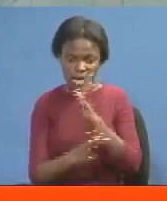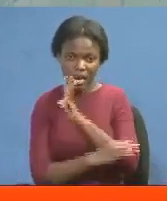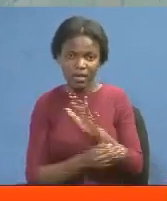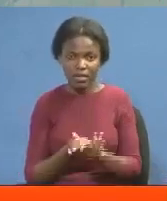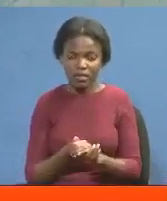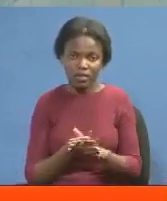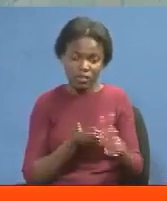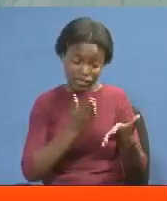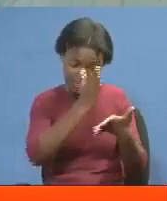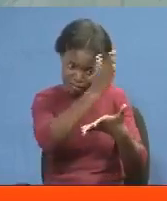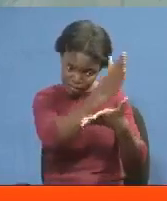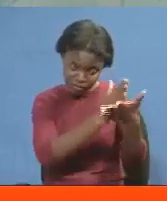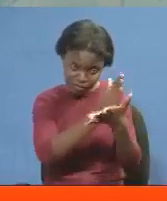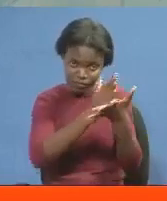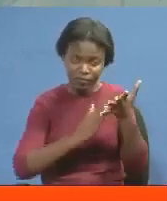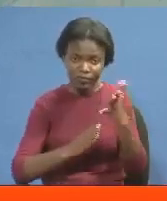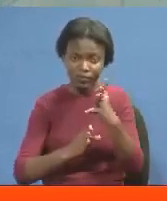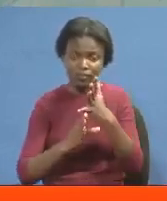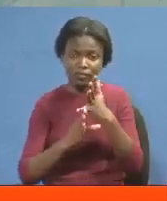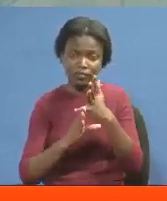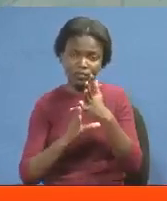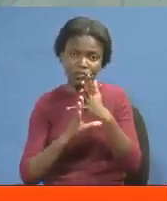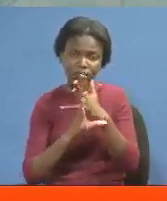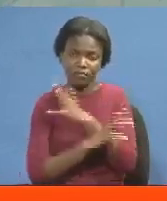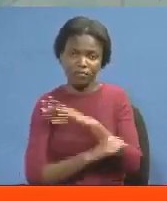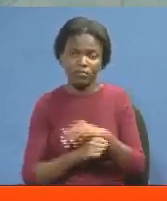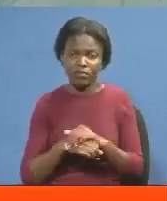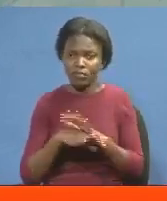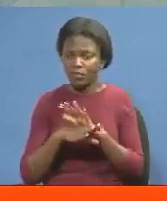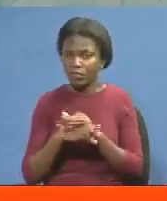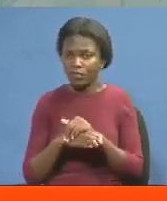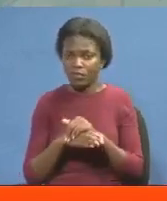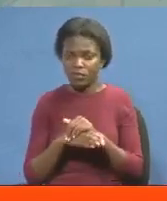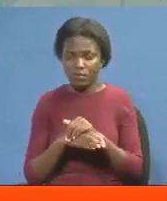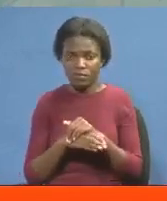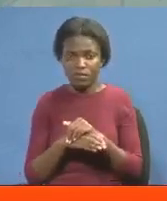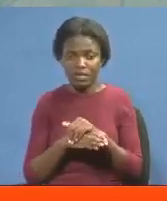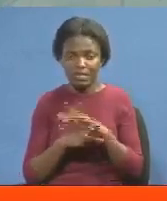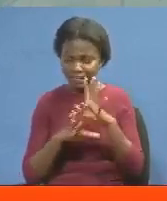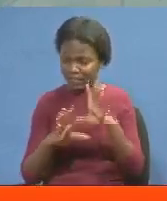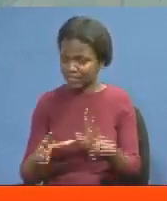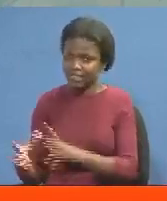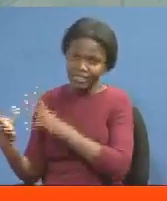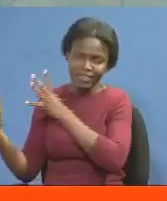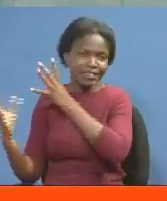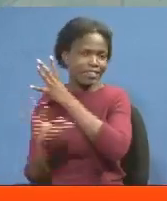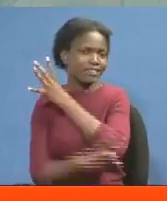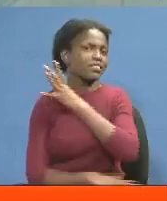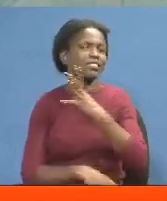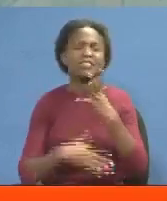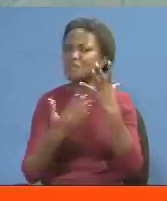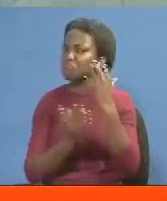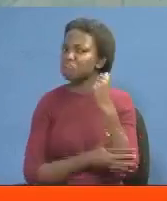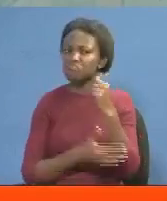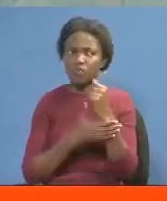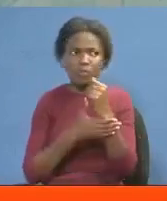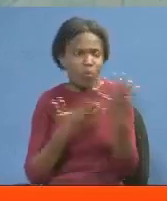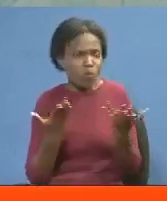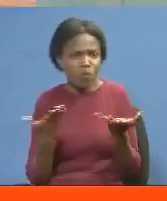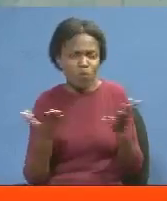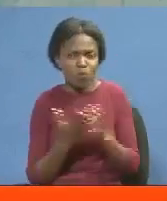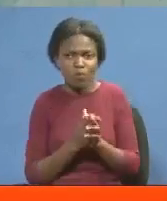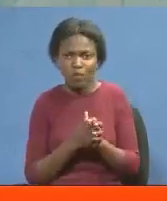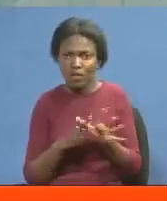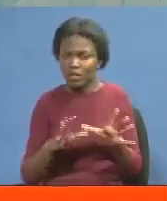the middle of a pandemic? Mm-hmm. You are taking them back to countries that have completely mismanaged the pandemic. Yeah. You take them